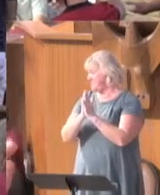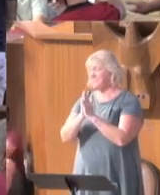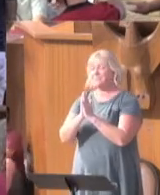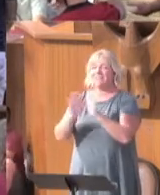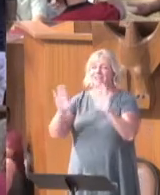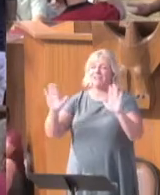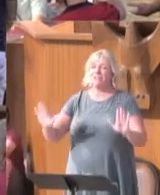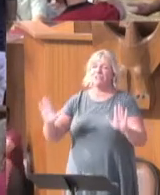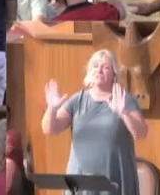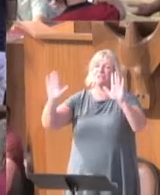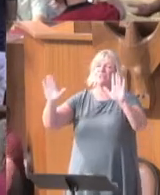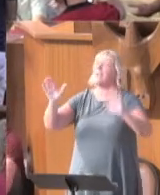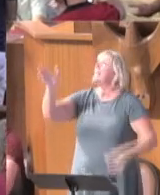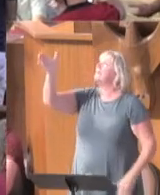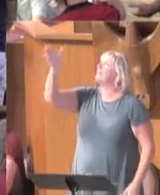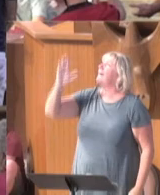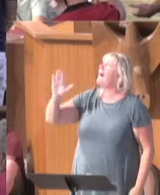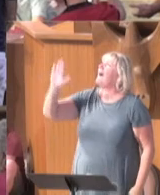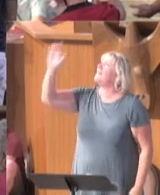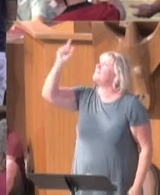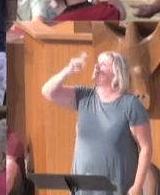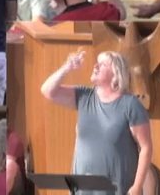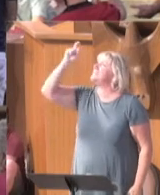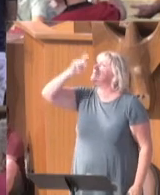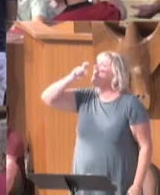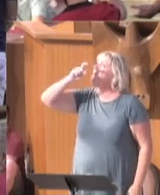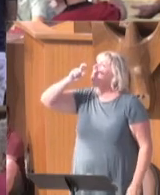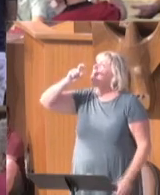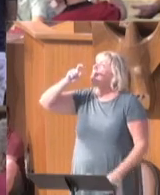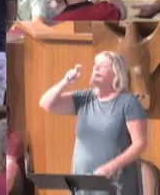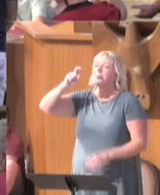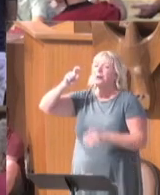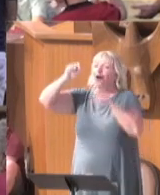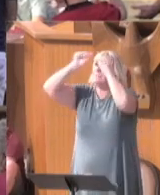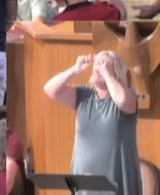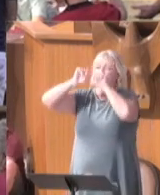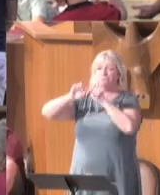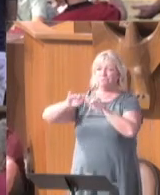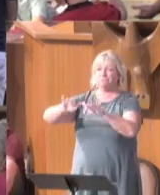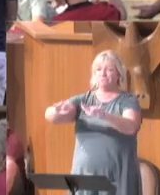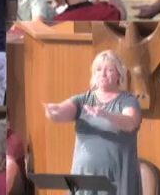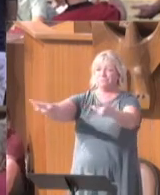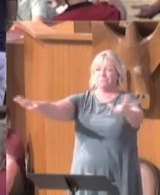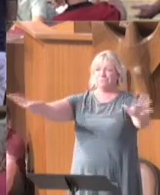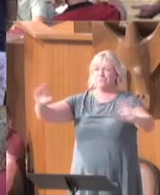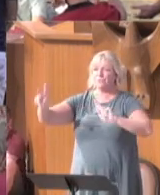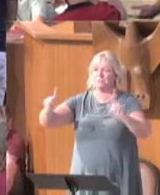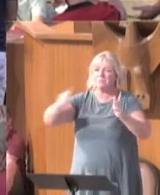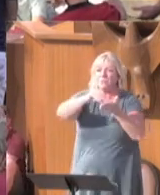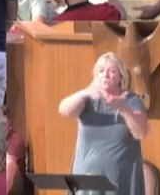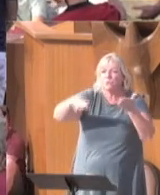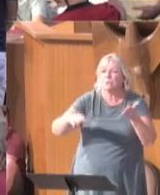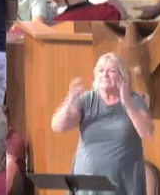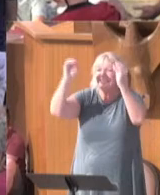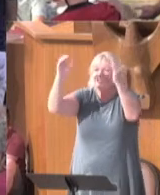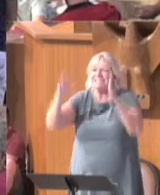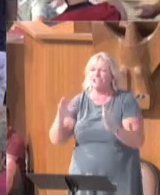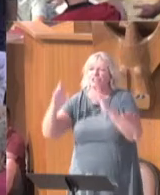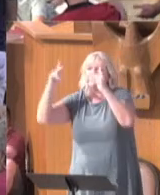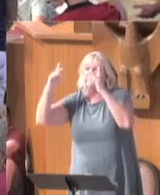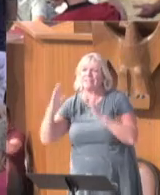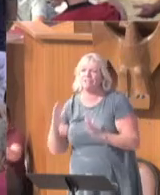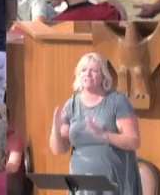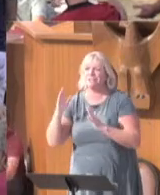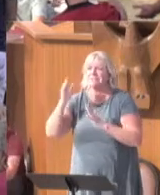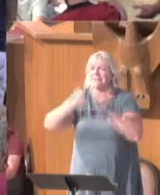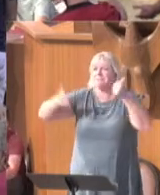Great God of wisdom, be with these people, students, teachers, professors,